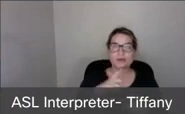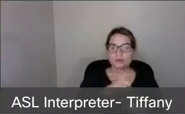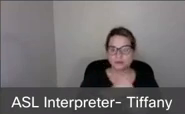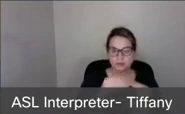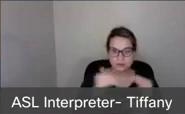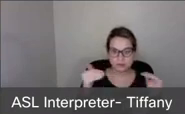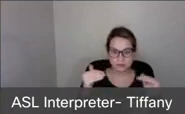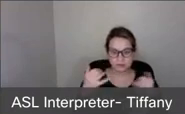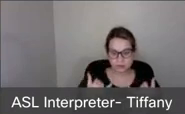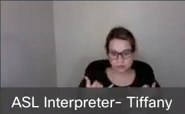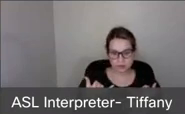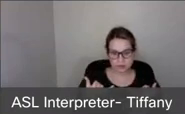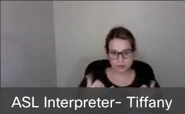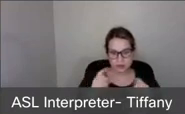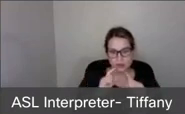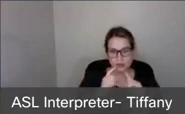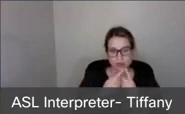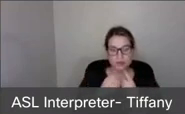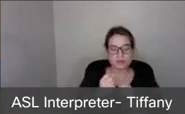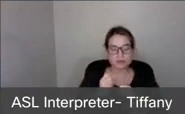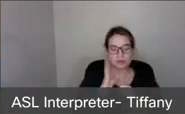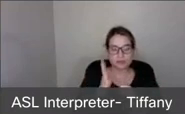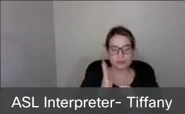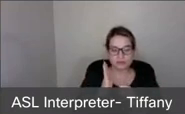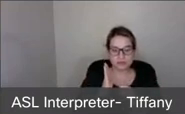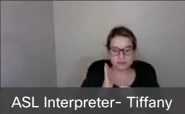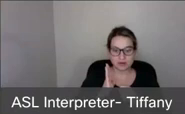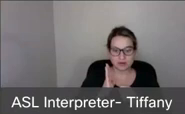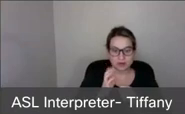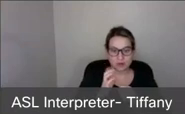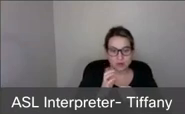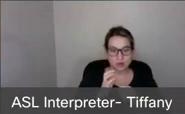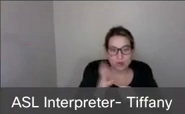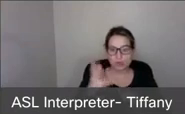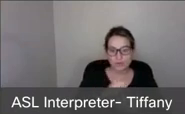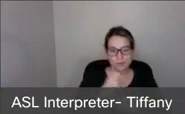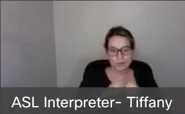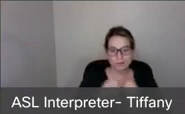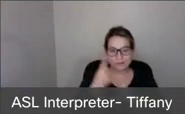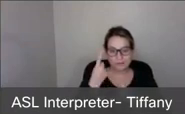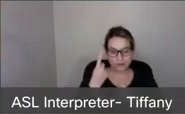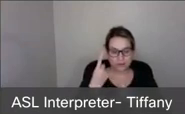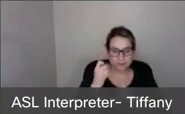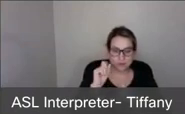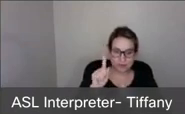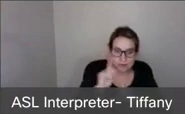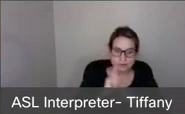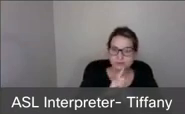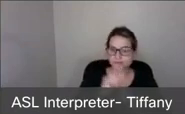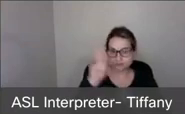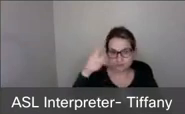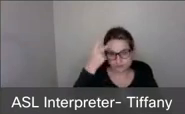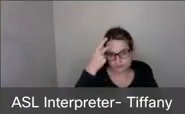And currently, the districts I would be in would be won every time by a single party. Is not